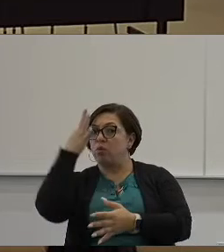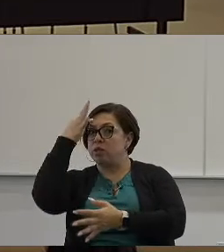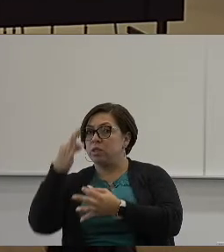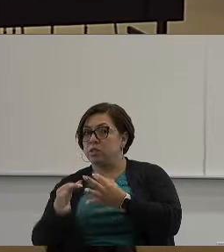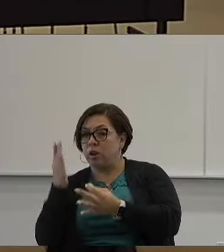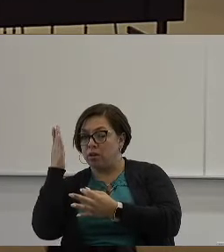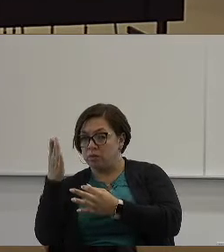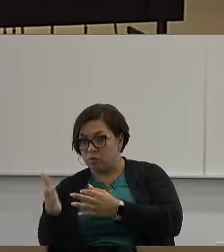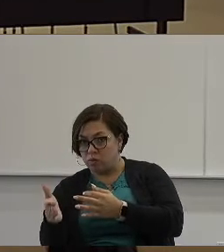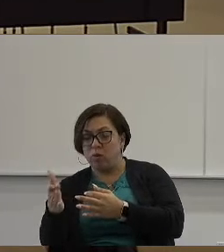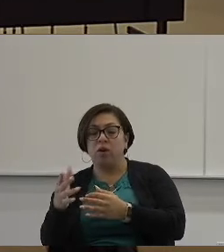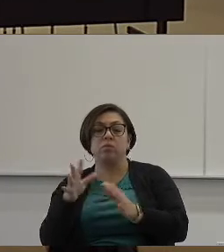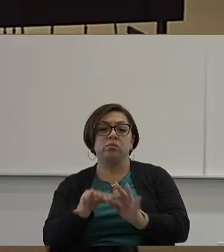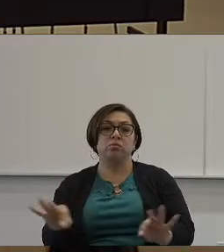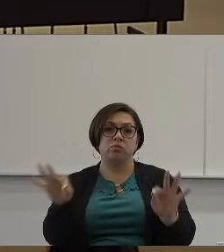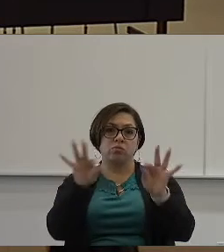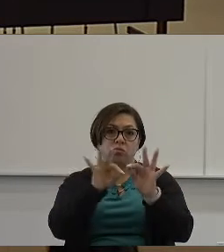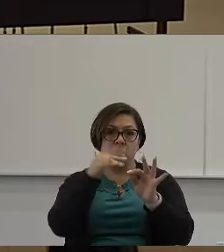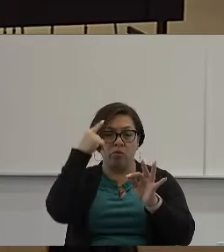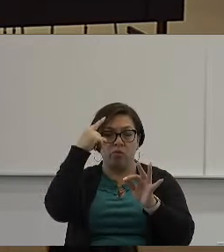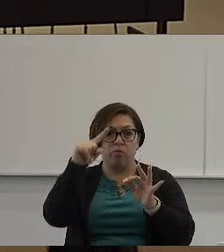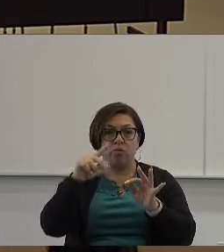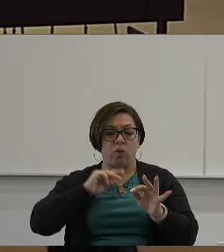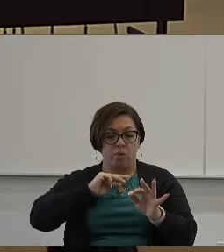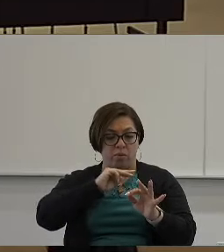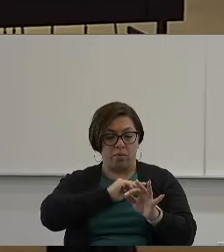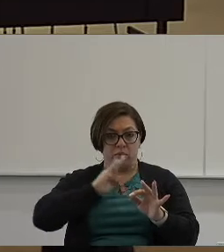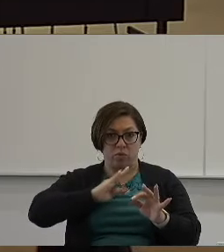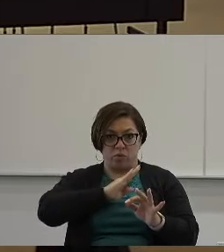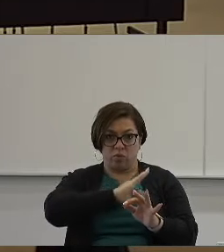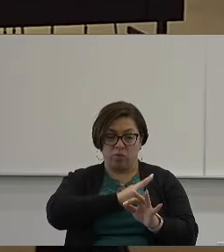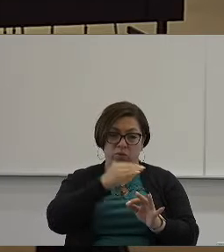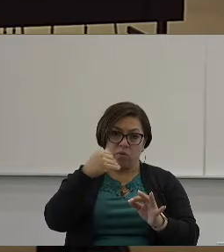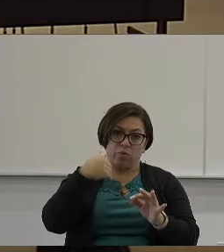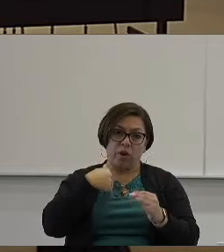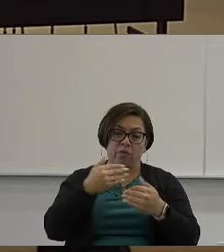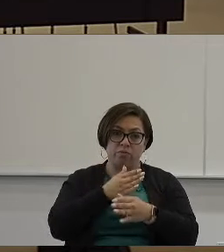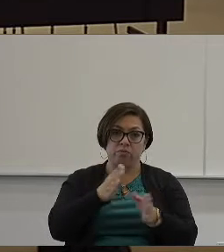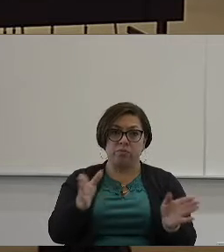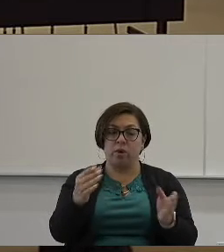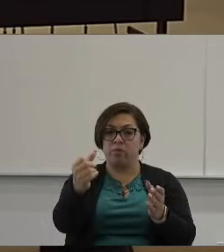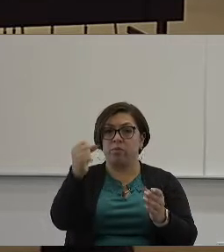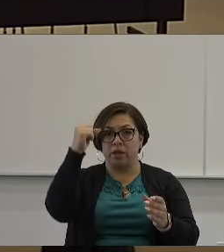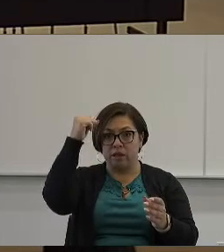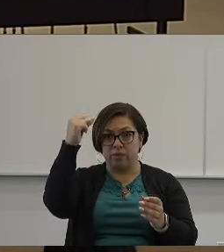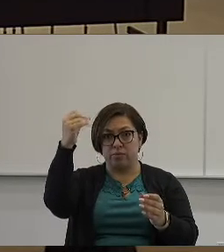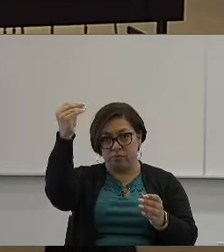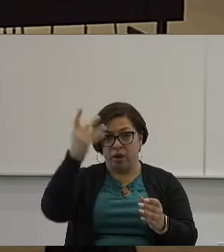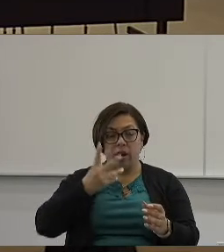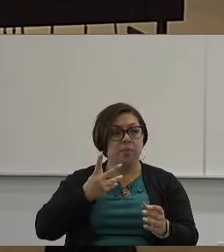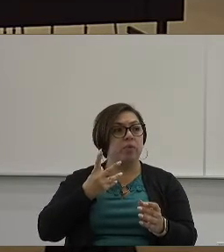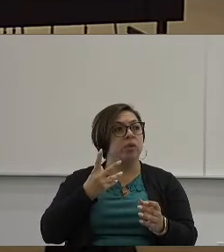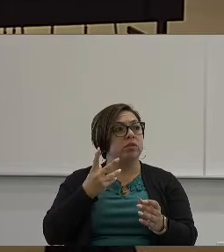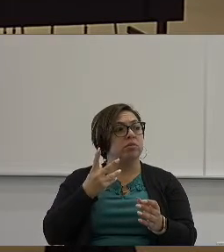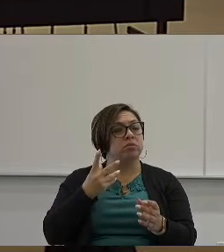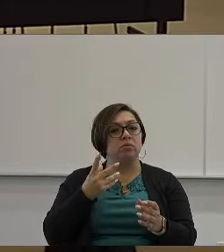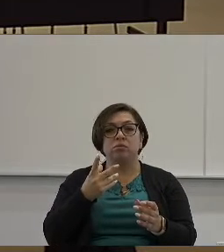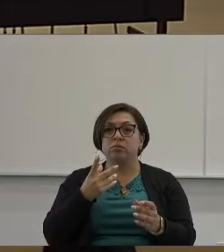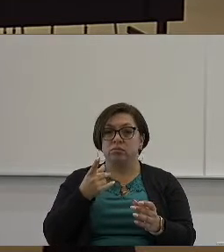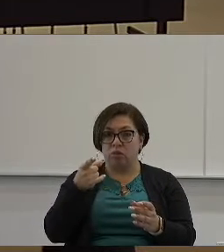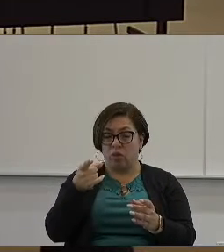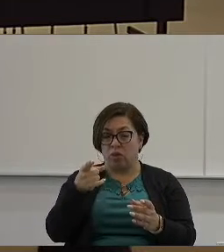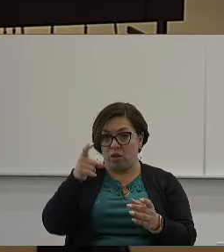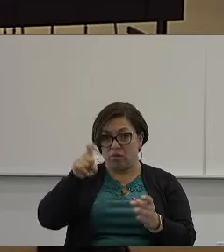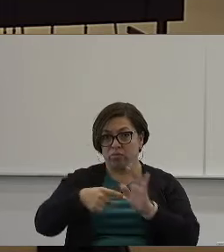members of the board to have public input, and so this committee was created to devise some maps and make a recommendation to the